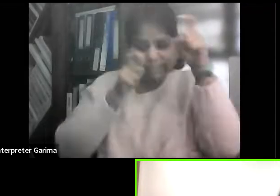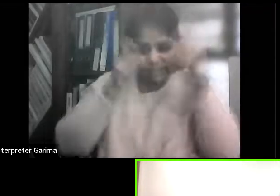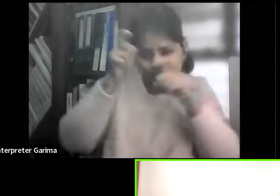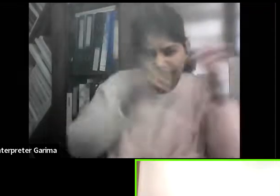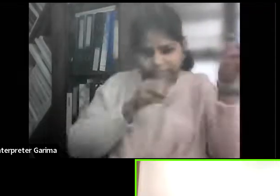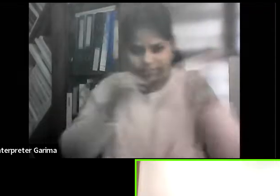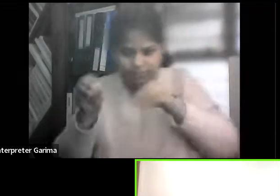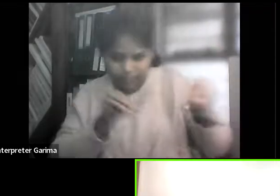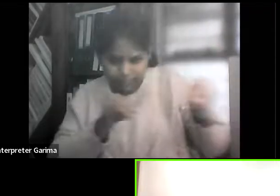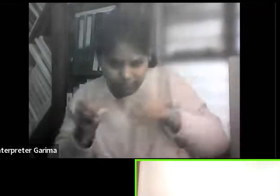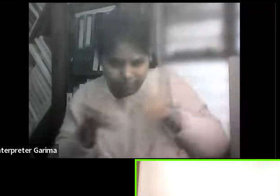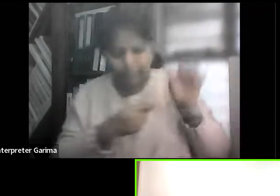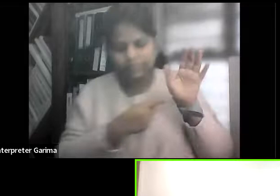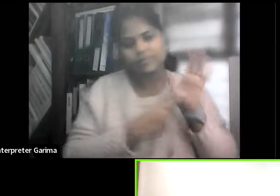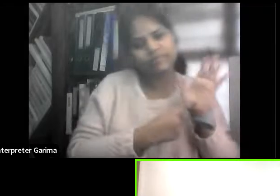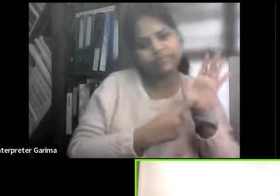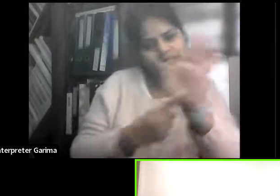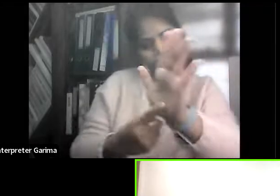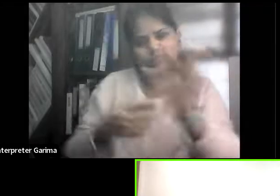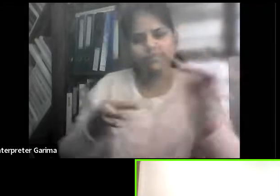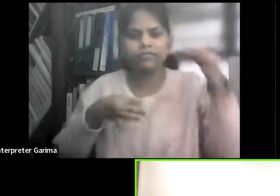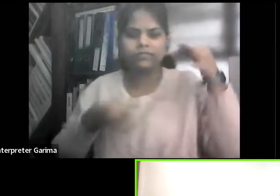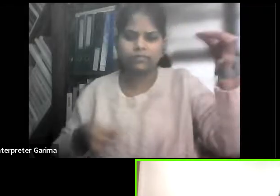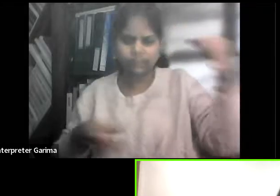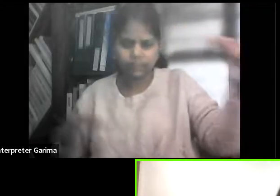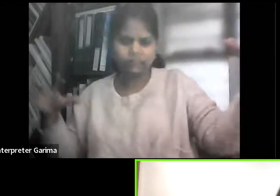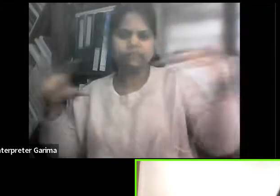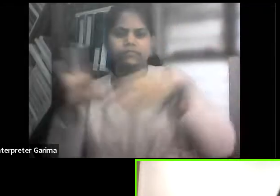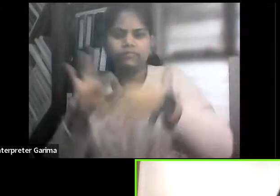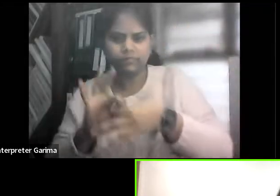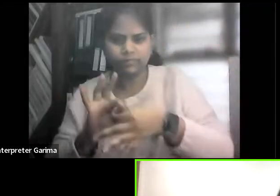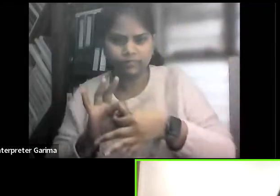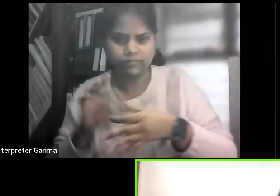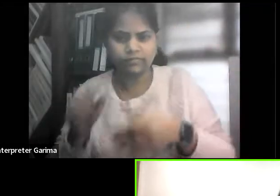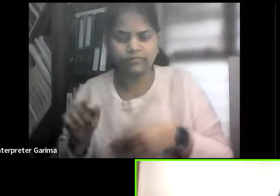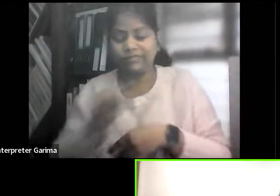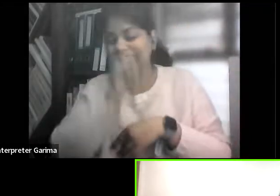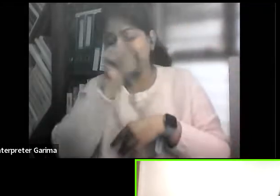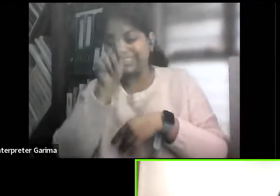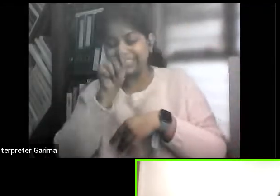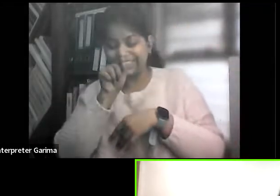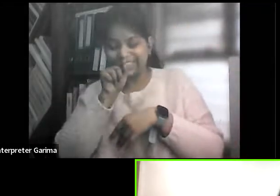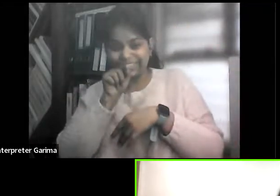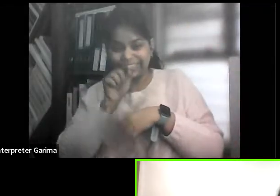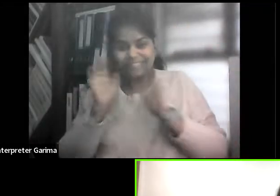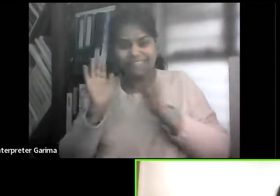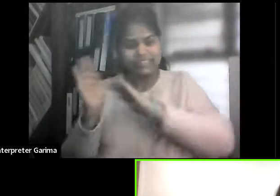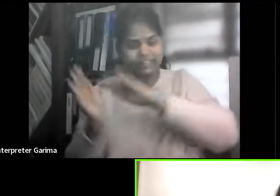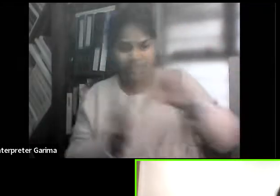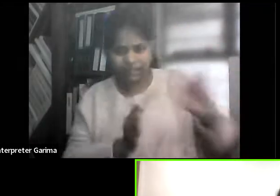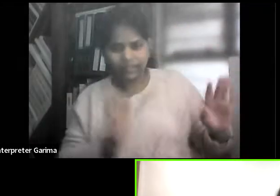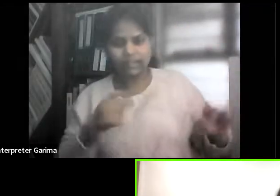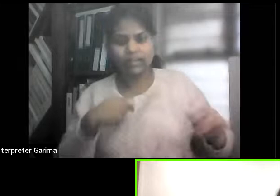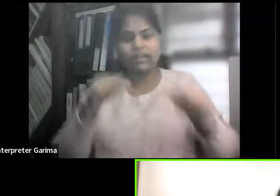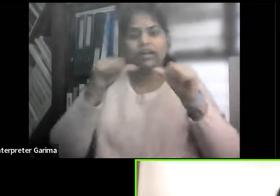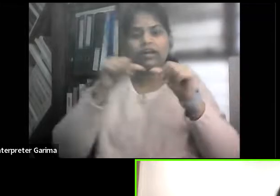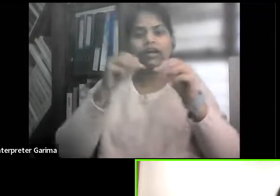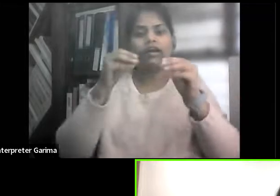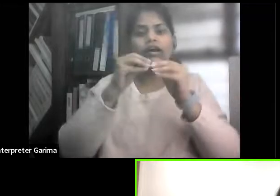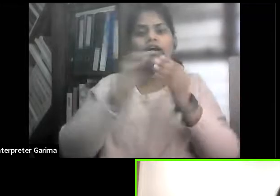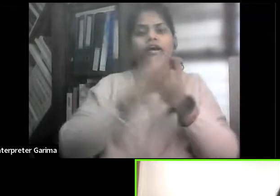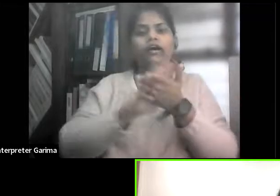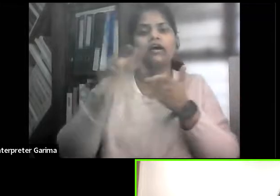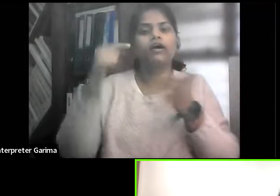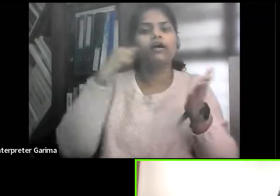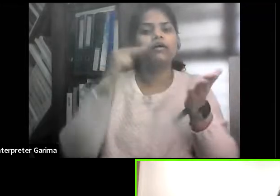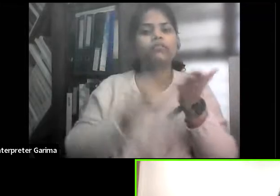of dance. This is further encouraged by an unquestioned reliance on texts like the Abhinay Darpan, which reiterate an